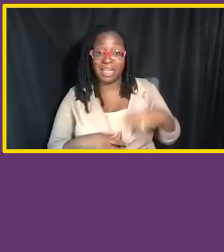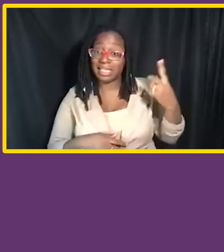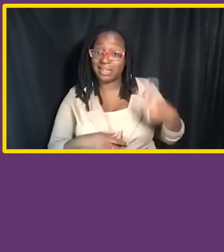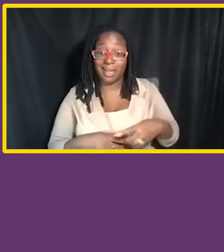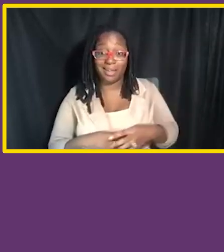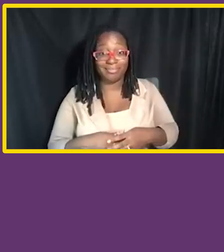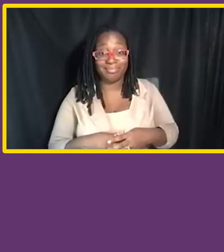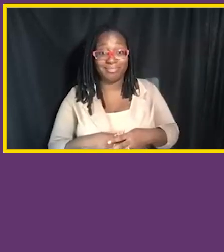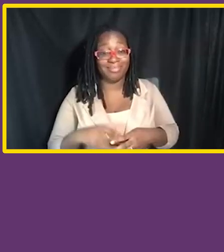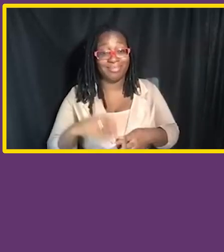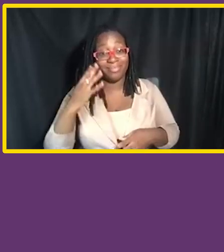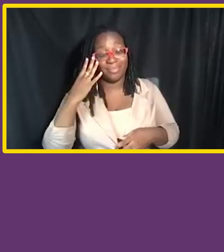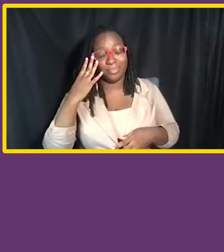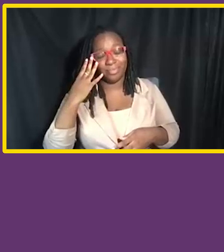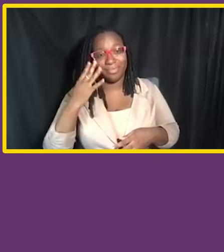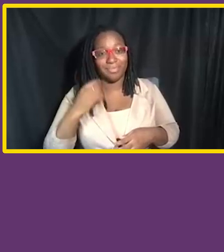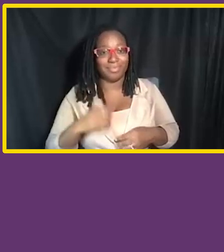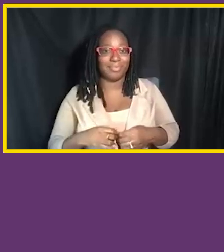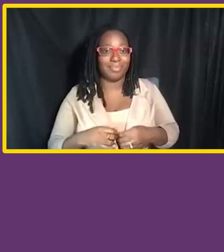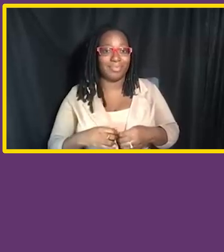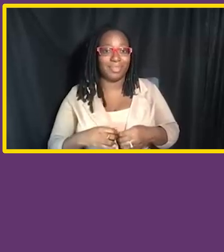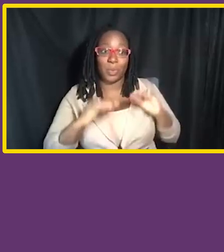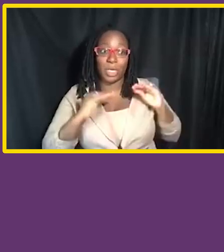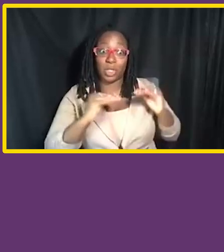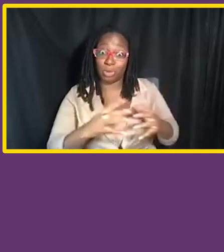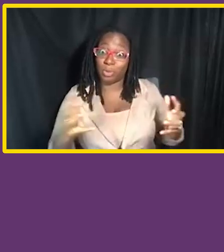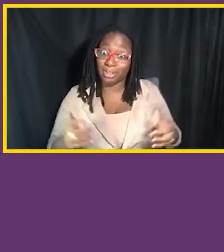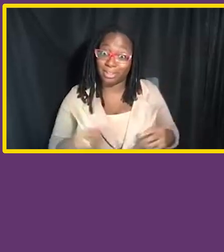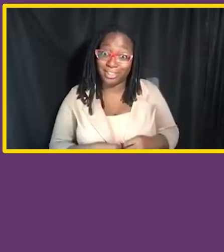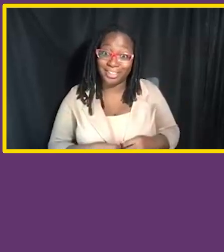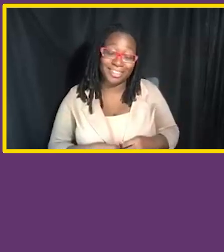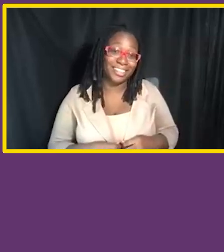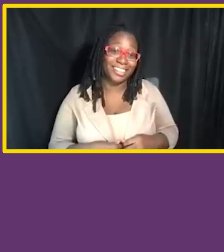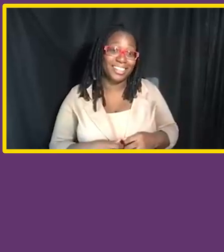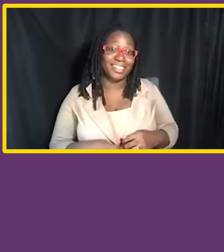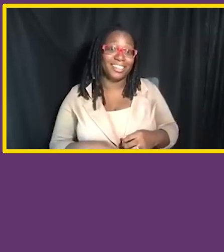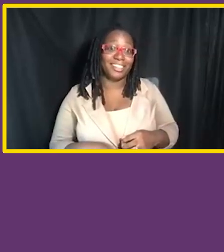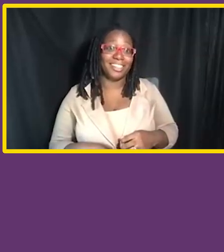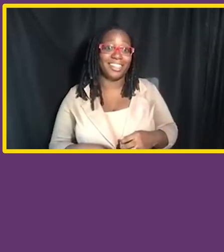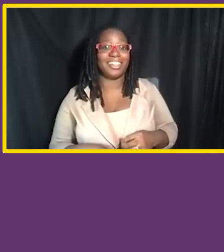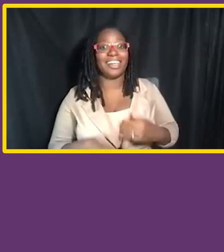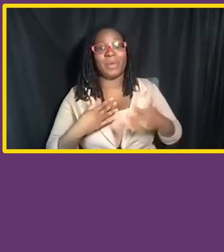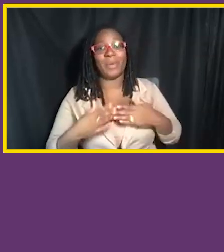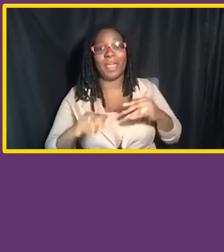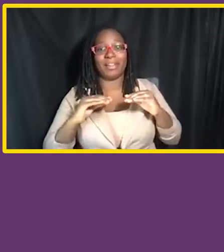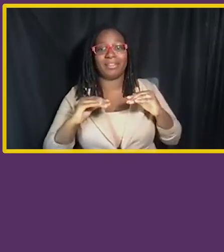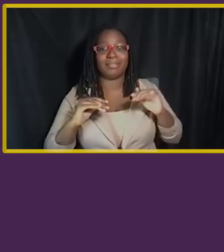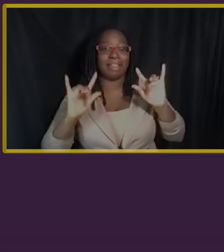damn, we taught them too much. Anyway, love you.